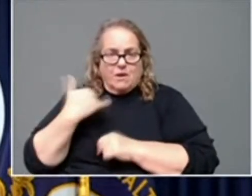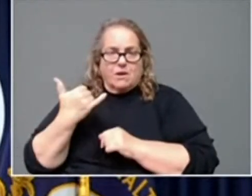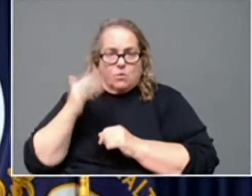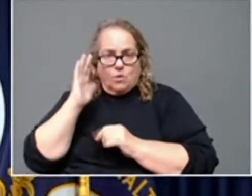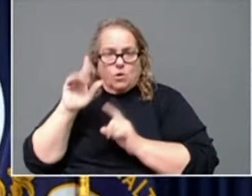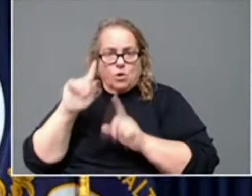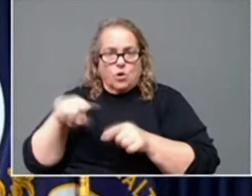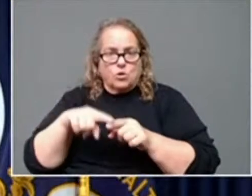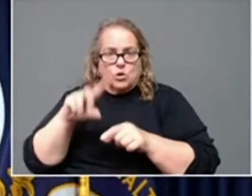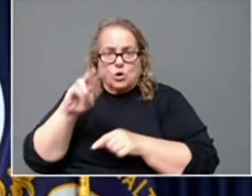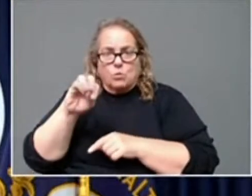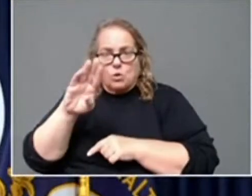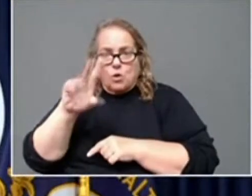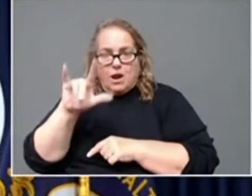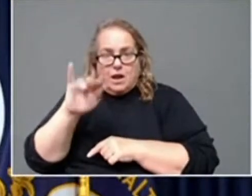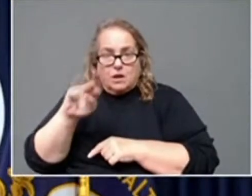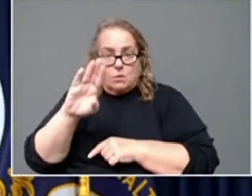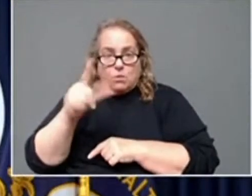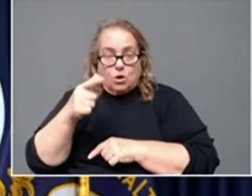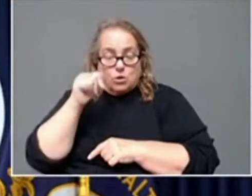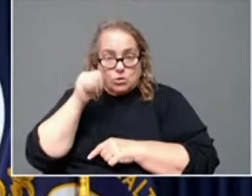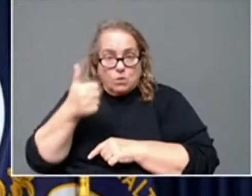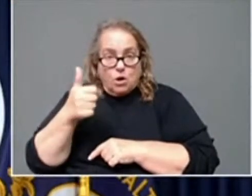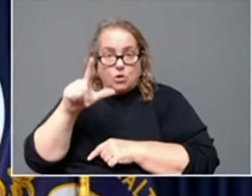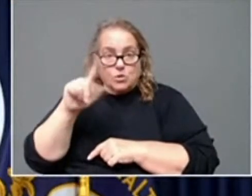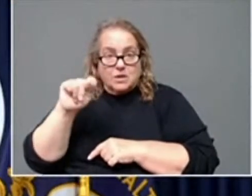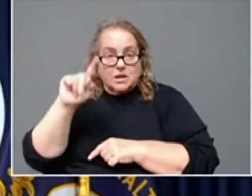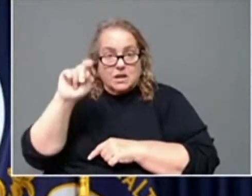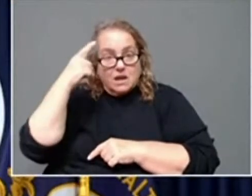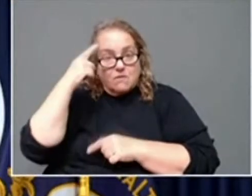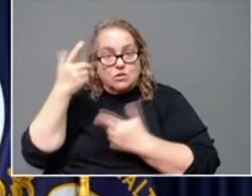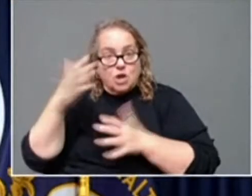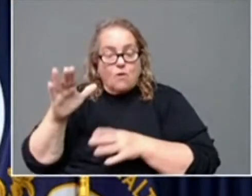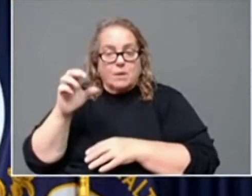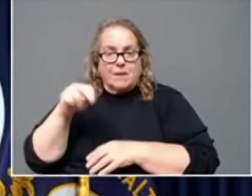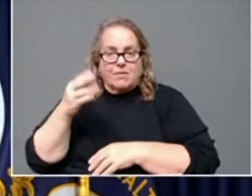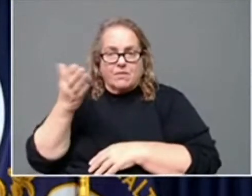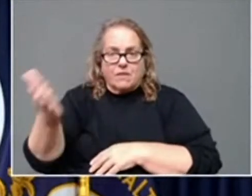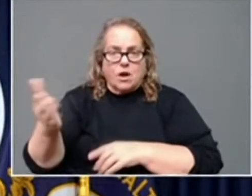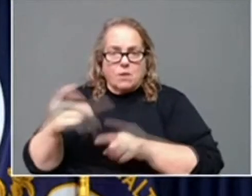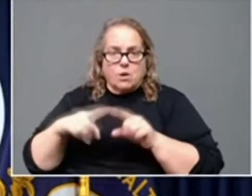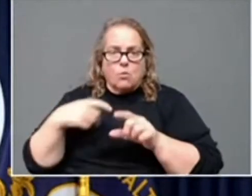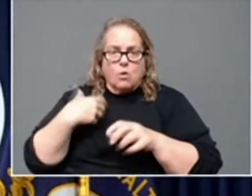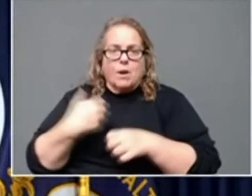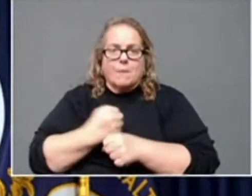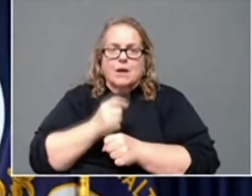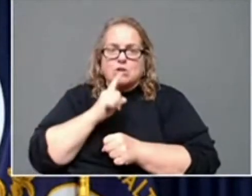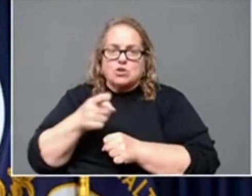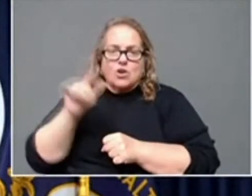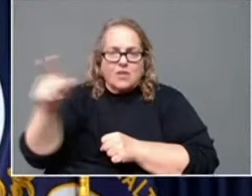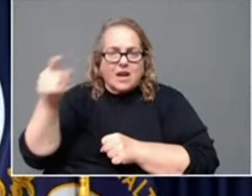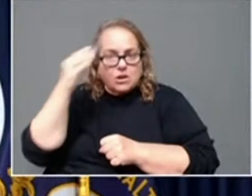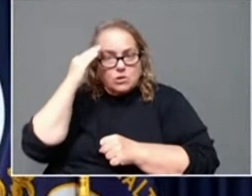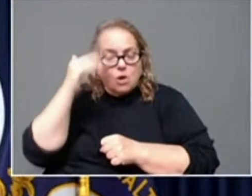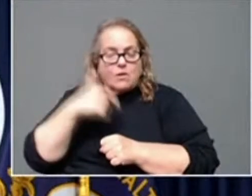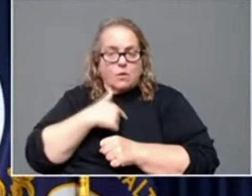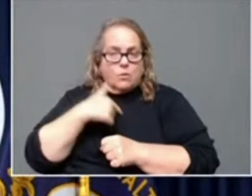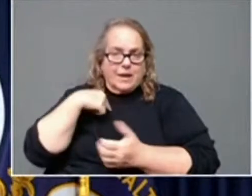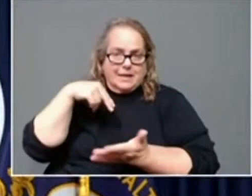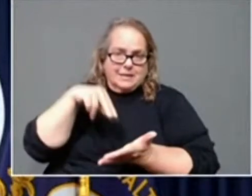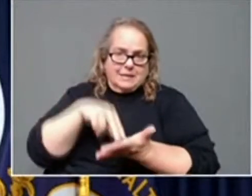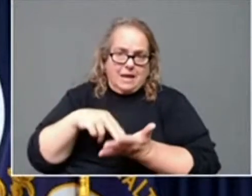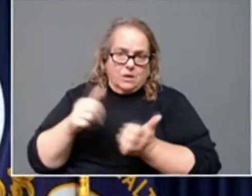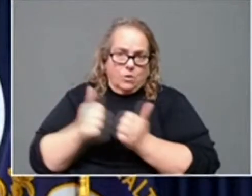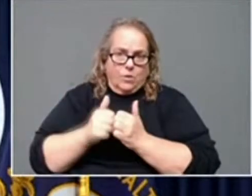tomorrow. The lieutenant governor has already been there, but want to make sure they know that we stand with them. But